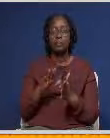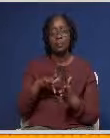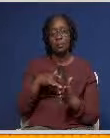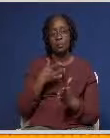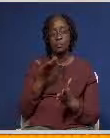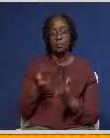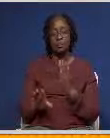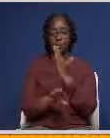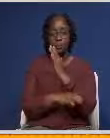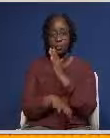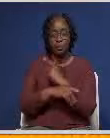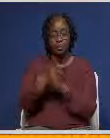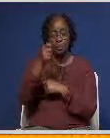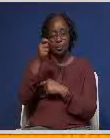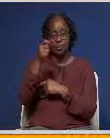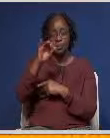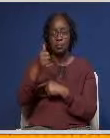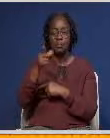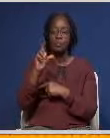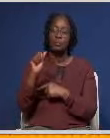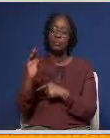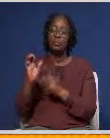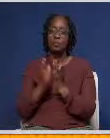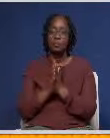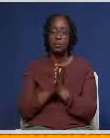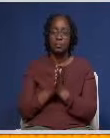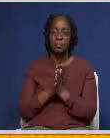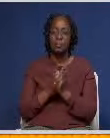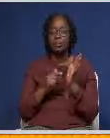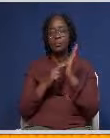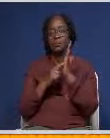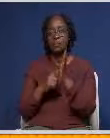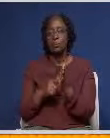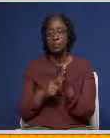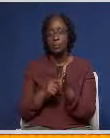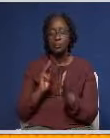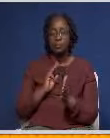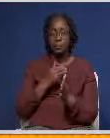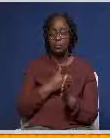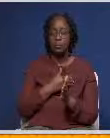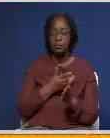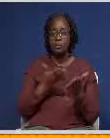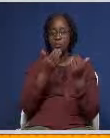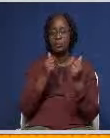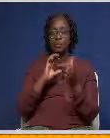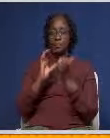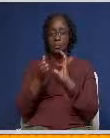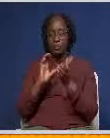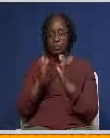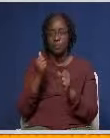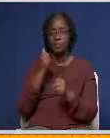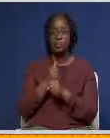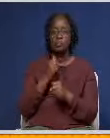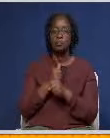I feel as a country and Justice and Legal Affairs Committee needs to point us in that direction. We equally need a conversation